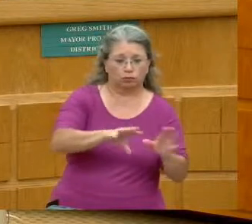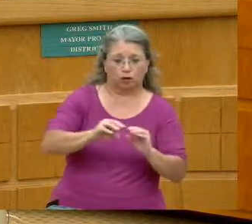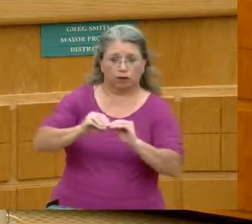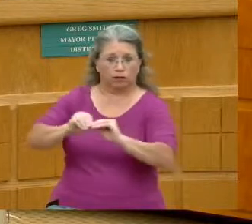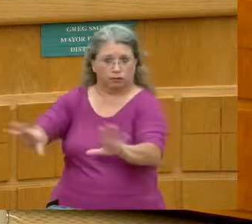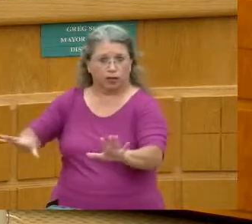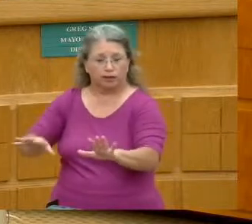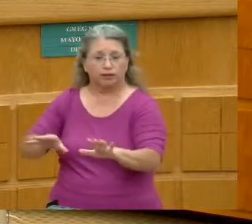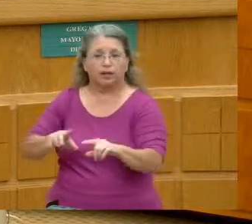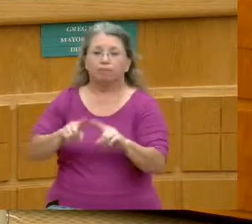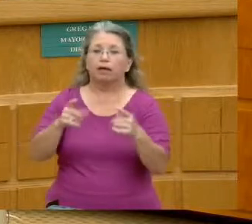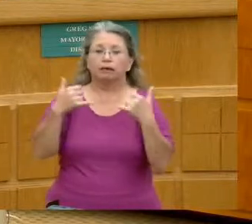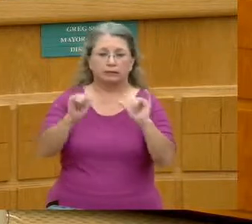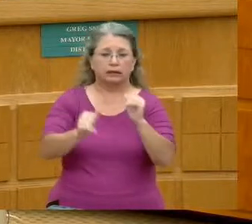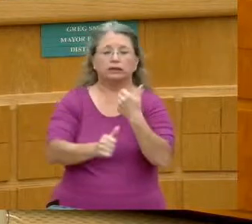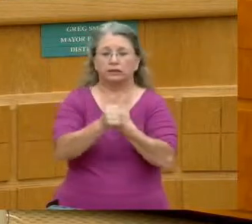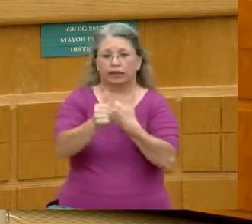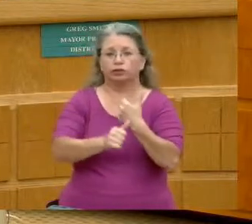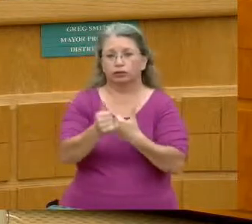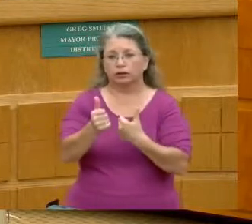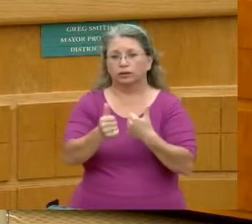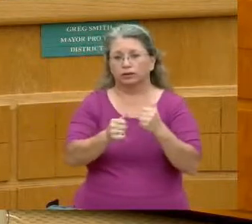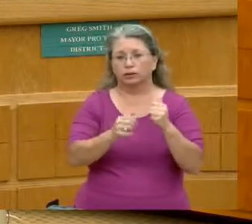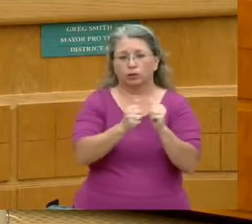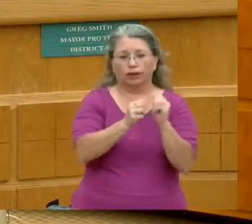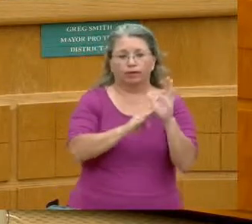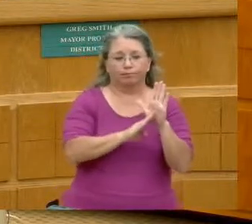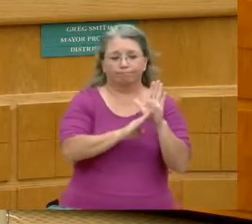less dangerous in any way.